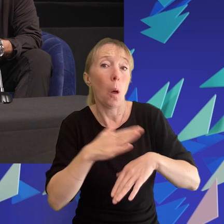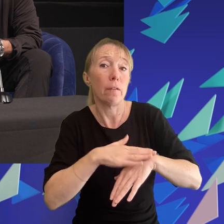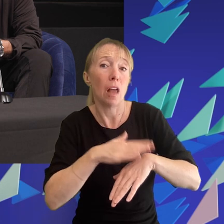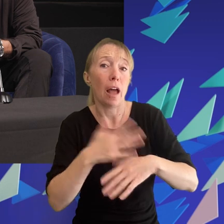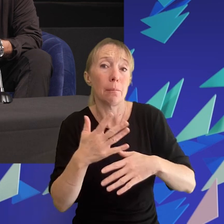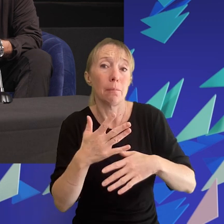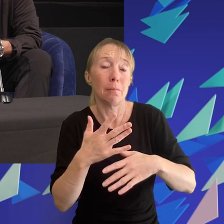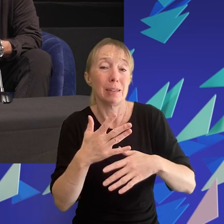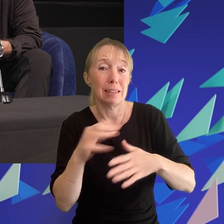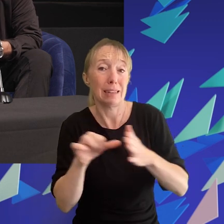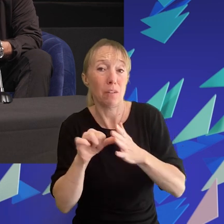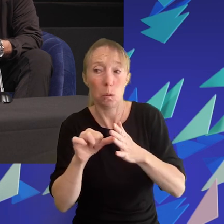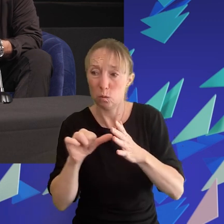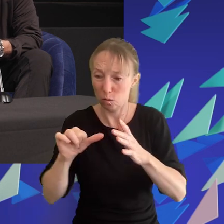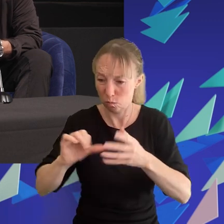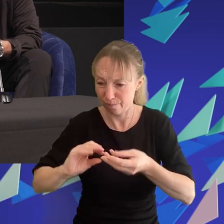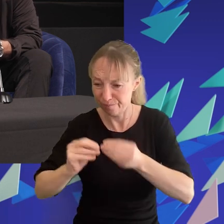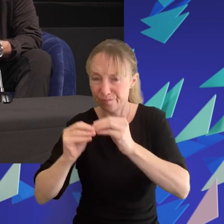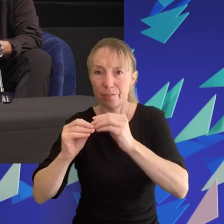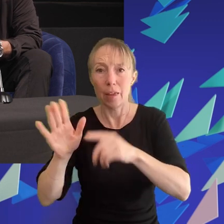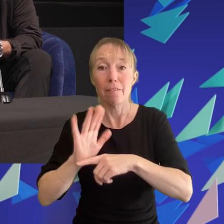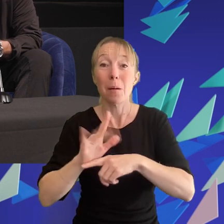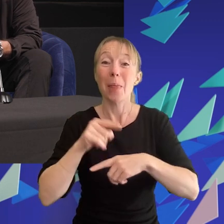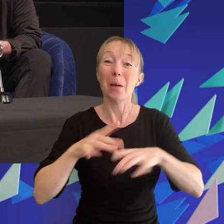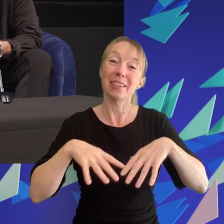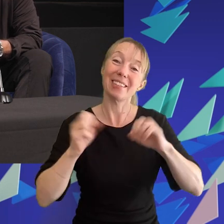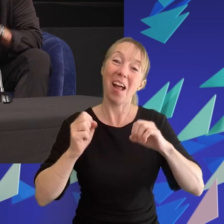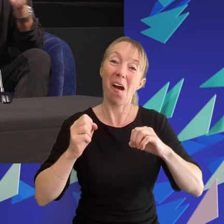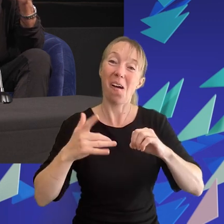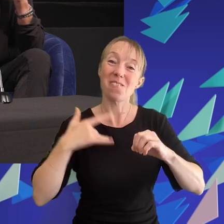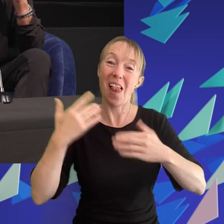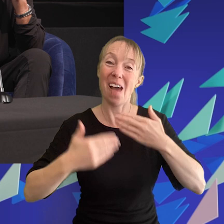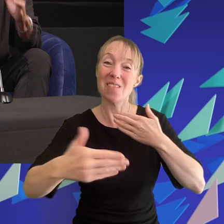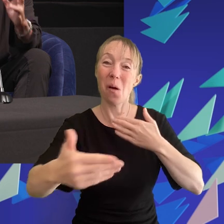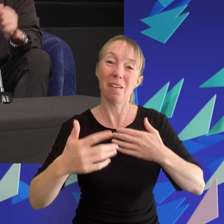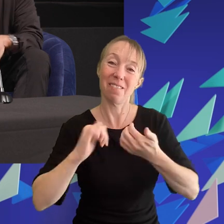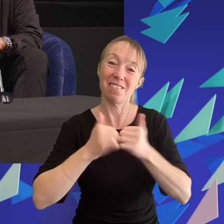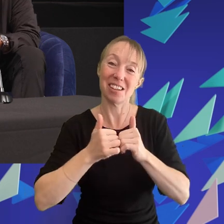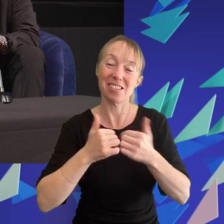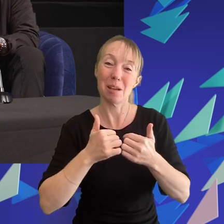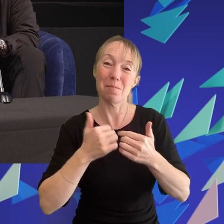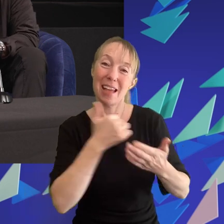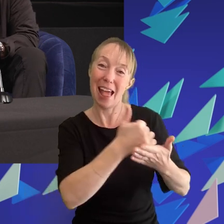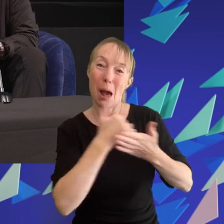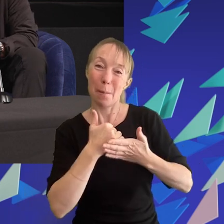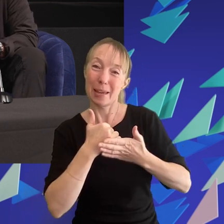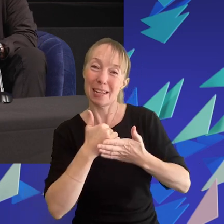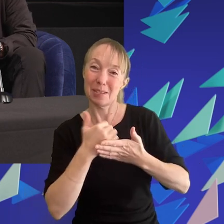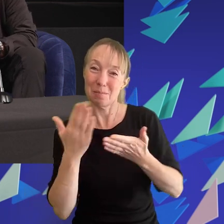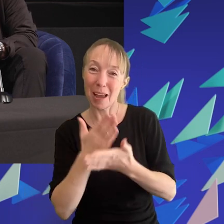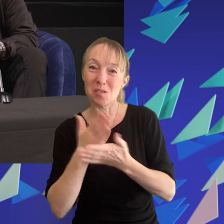was the start of a life friendship, and helped me to really get the film in a better shape.